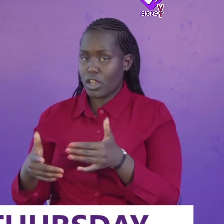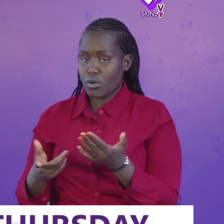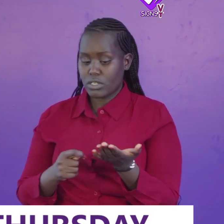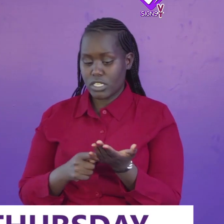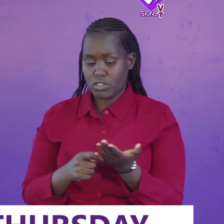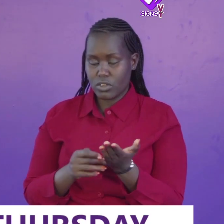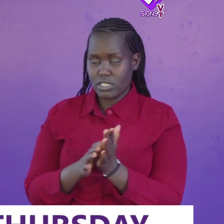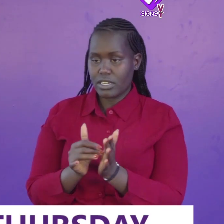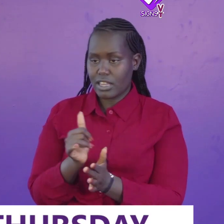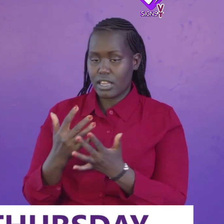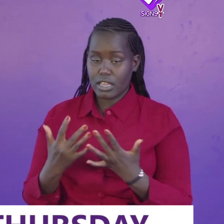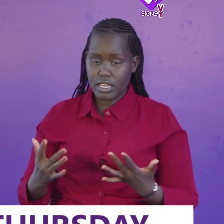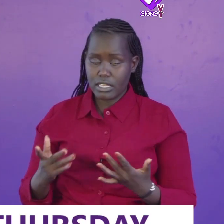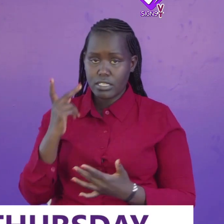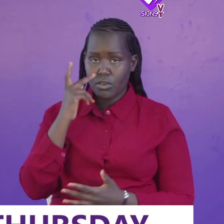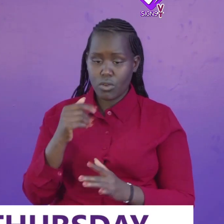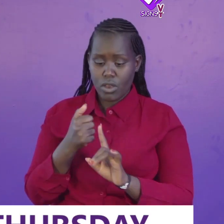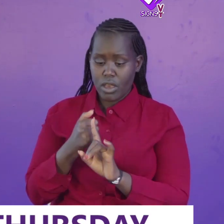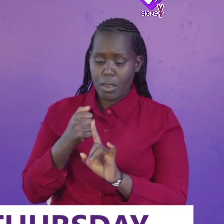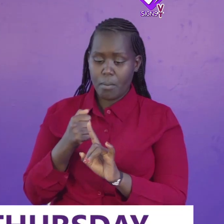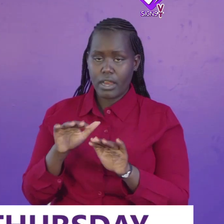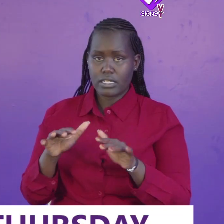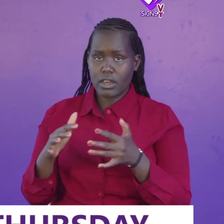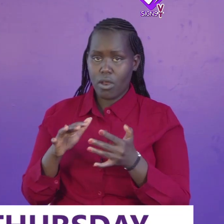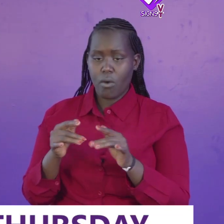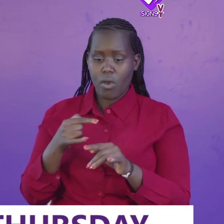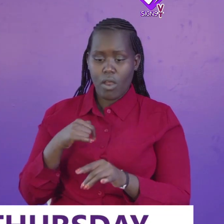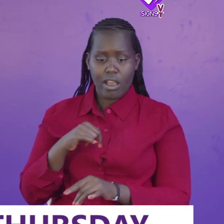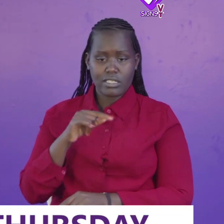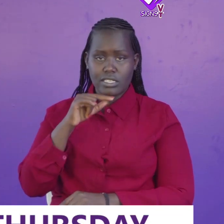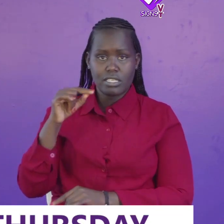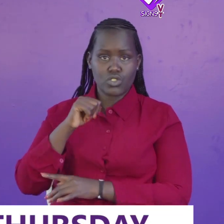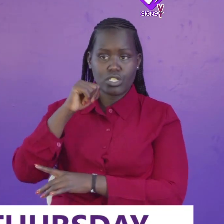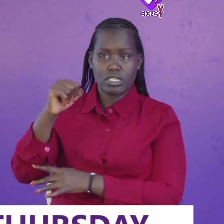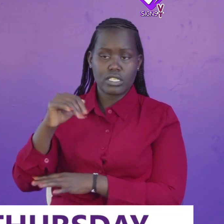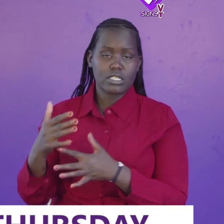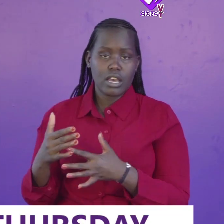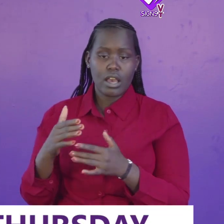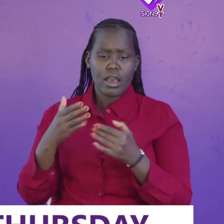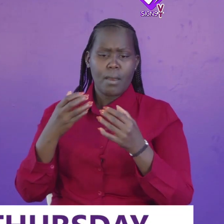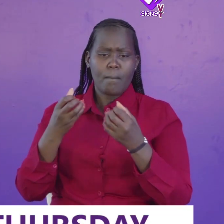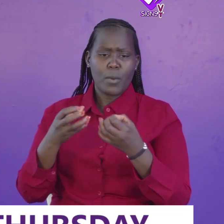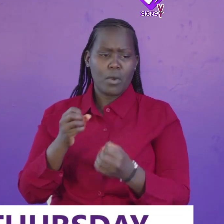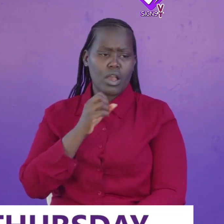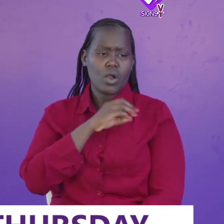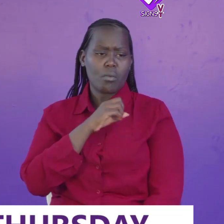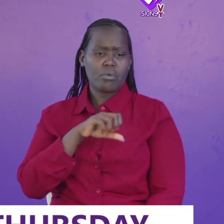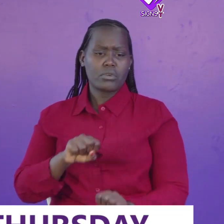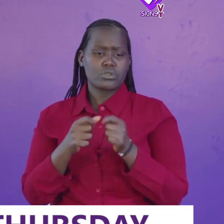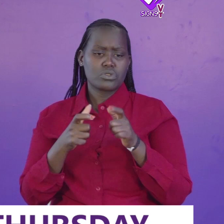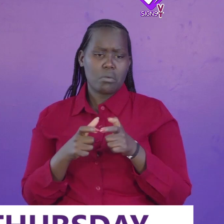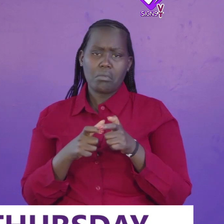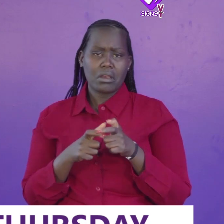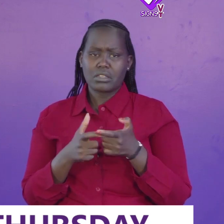and etc. Unaona imeimpact aje sisi kama kwanza sisi Gen Z nasikia tu kila mtu ana complain. Social media